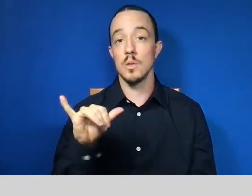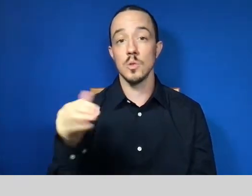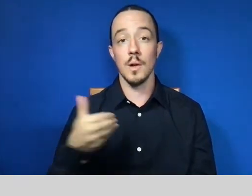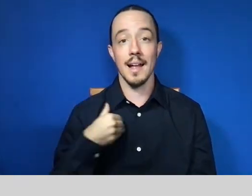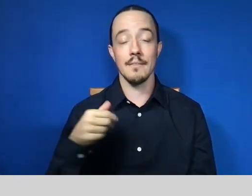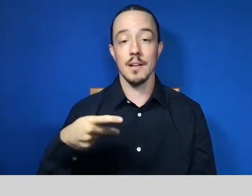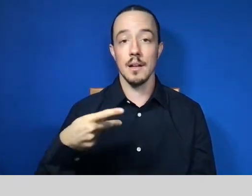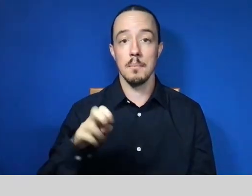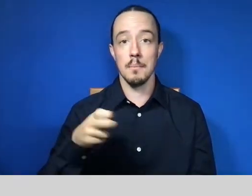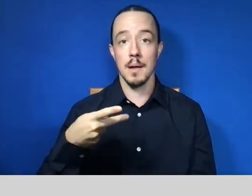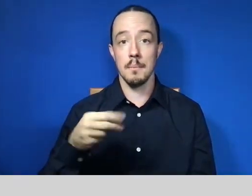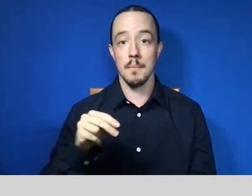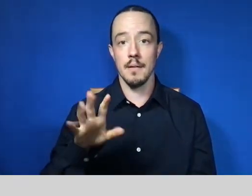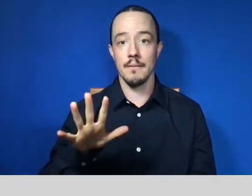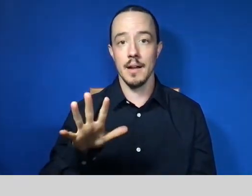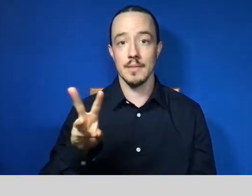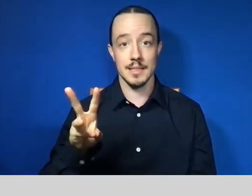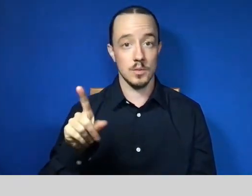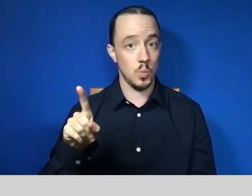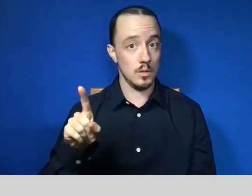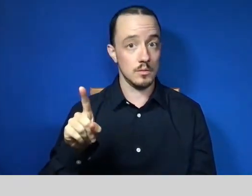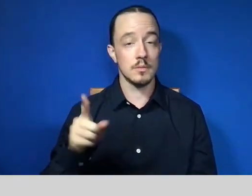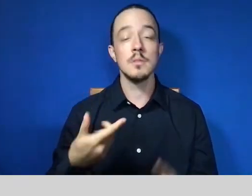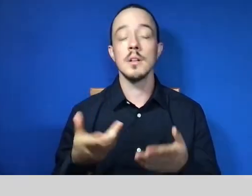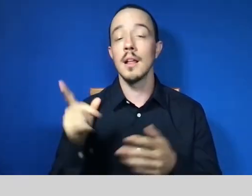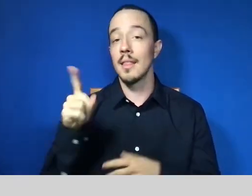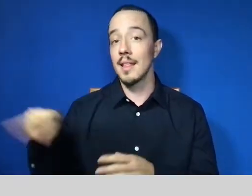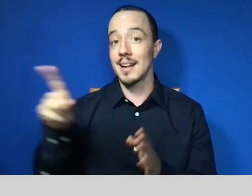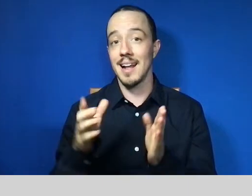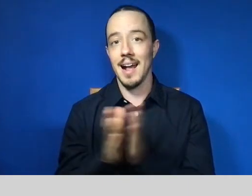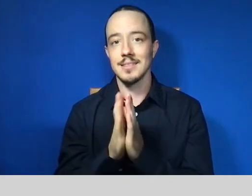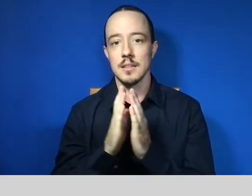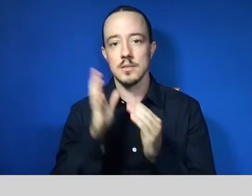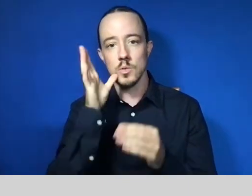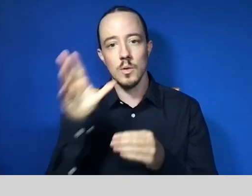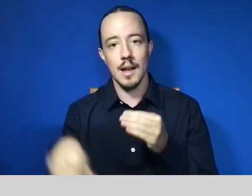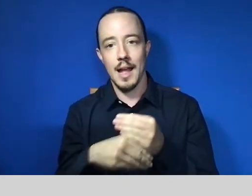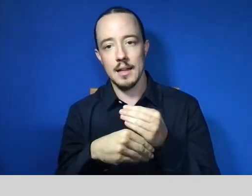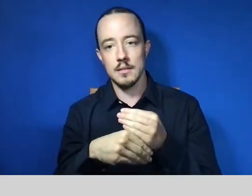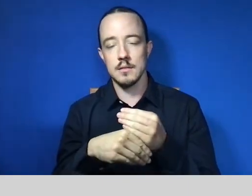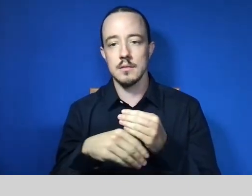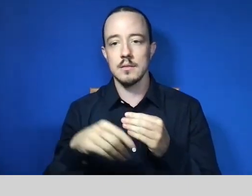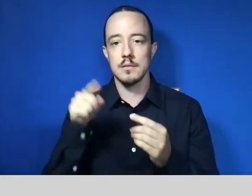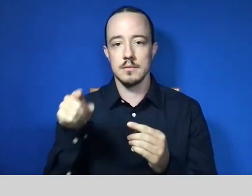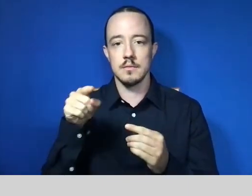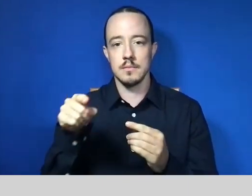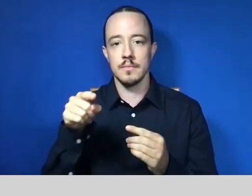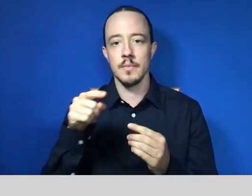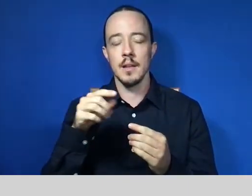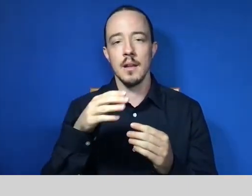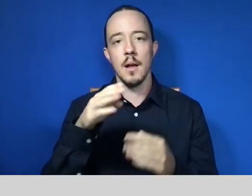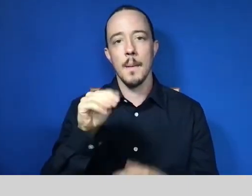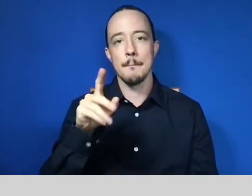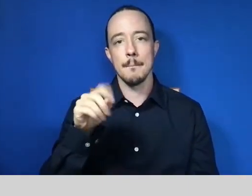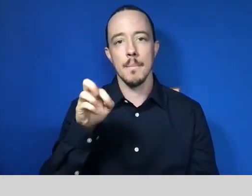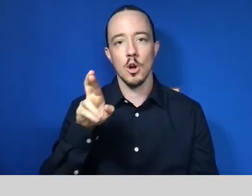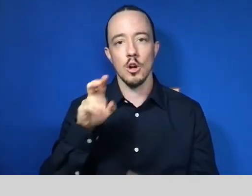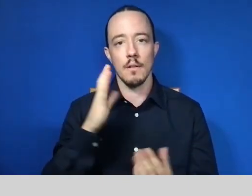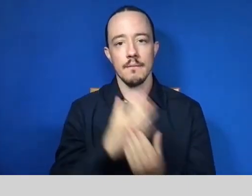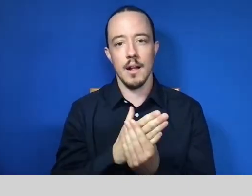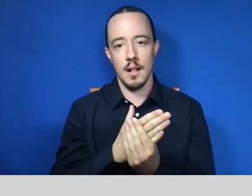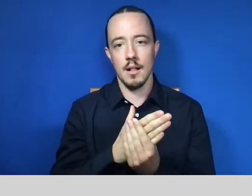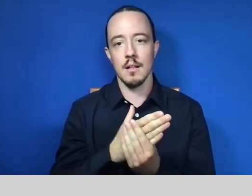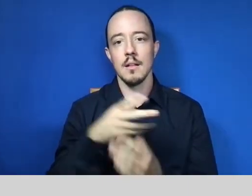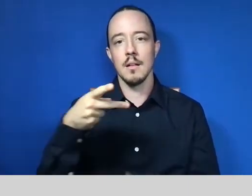pep561 that asks us to add a marker file that is called pytyped in order for